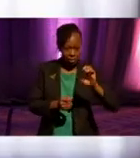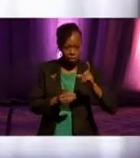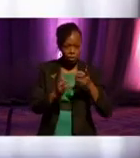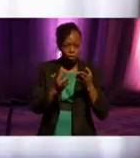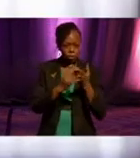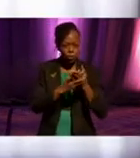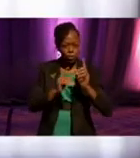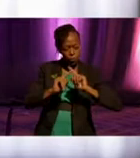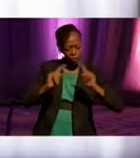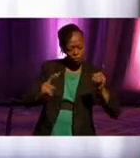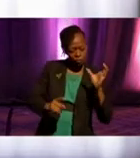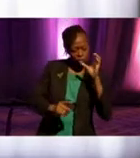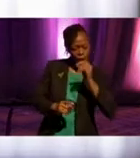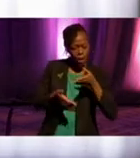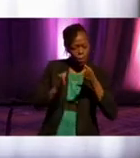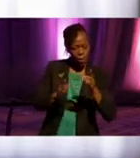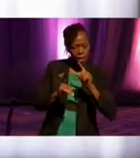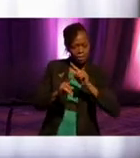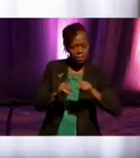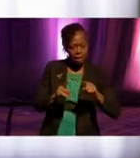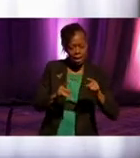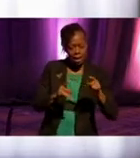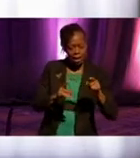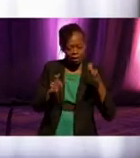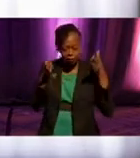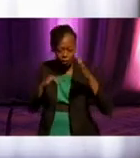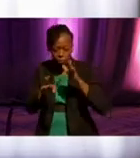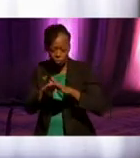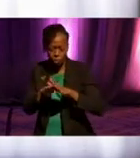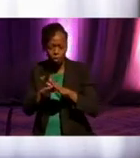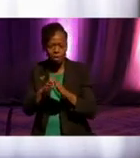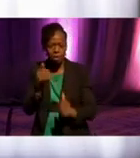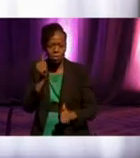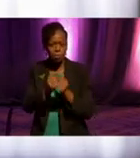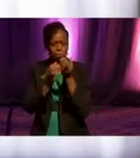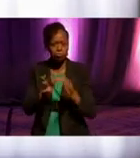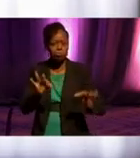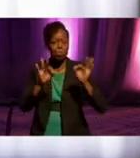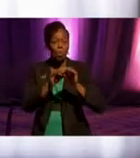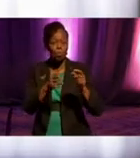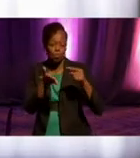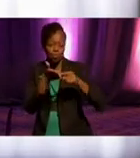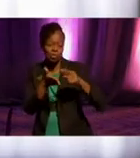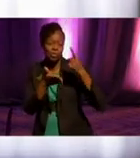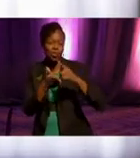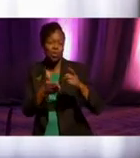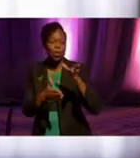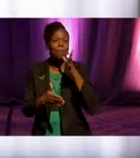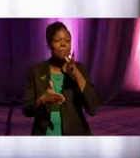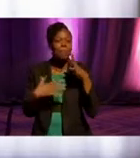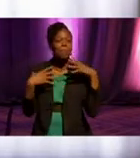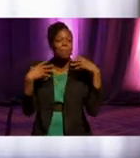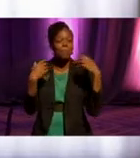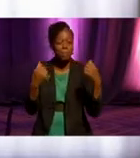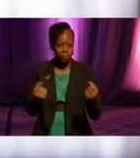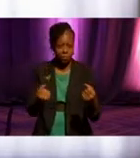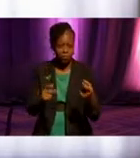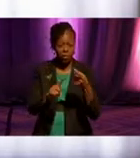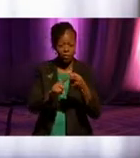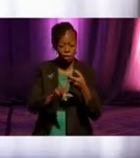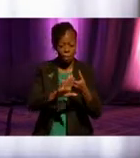depth and breadth of the DC community's most critical resources for maternal health, from preconception